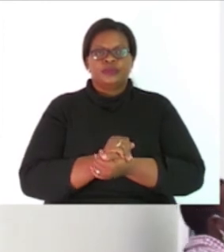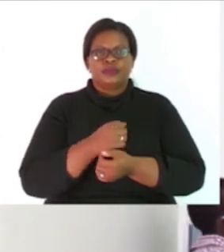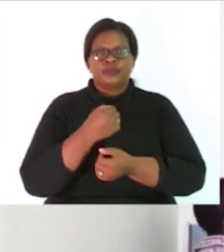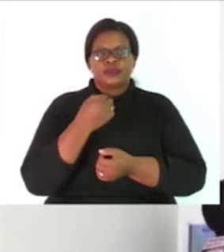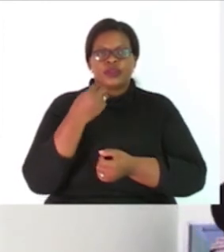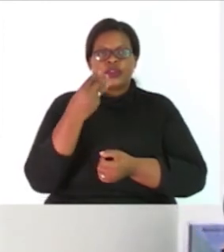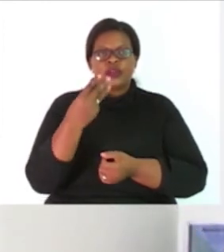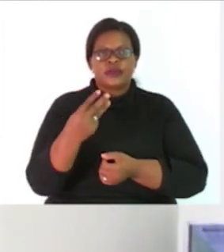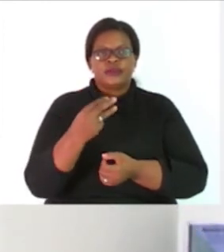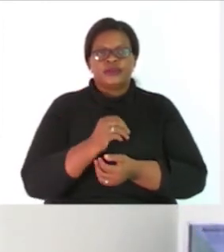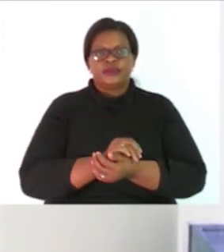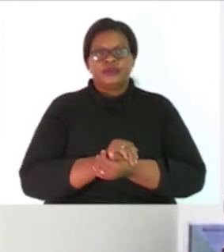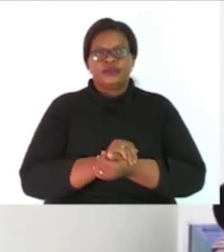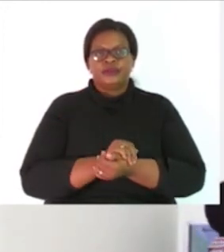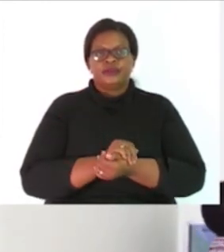3.